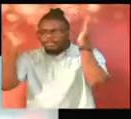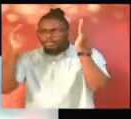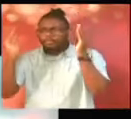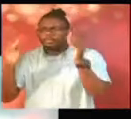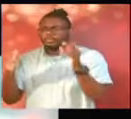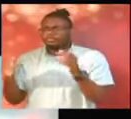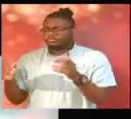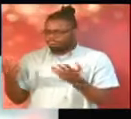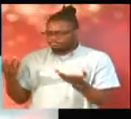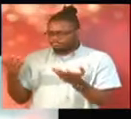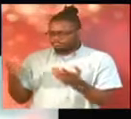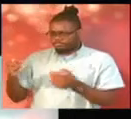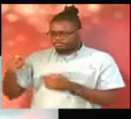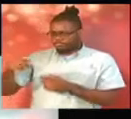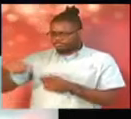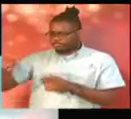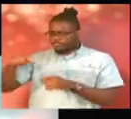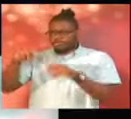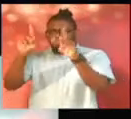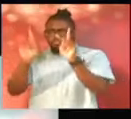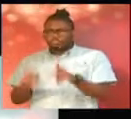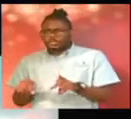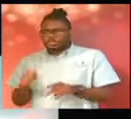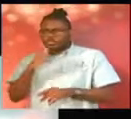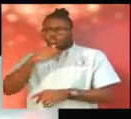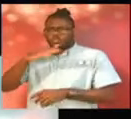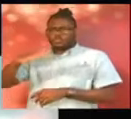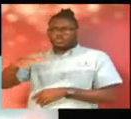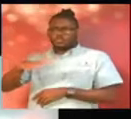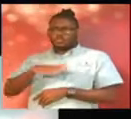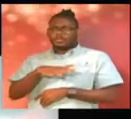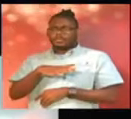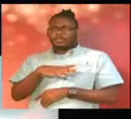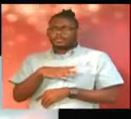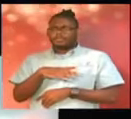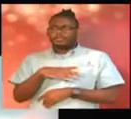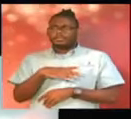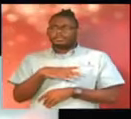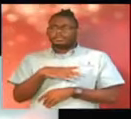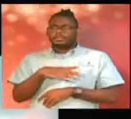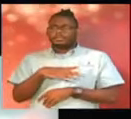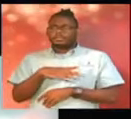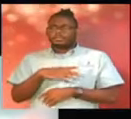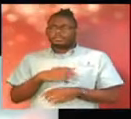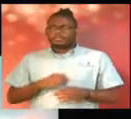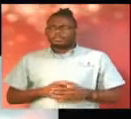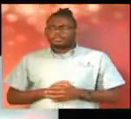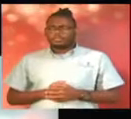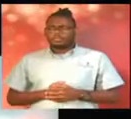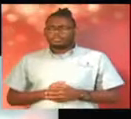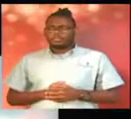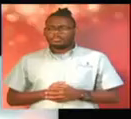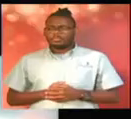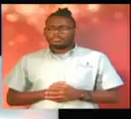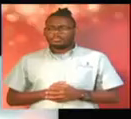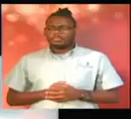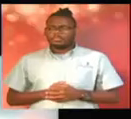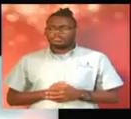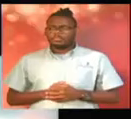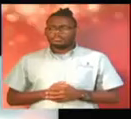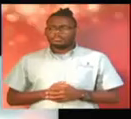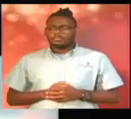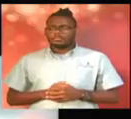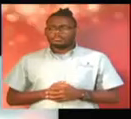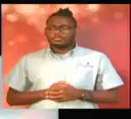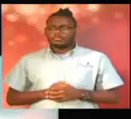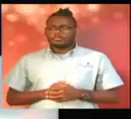the first dose of the vaccine, but she became positive for COVID, and she now has to wait at least 3 months to get that second dose. Now, given that the